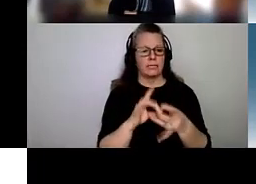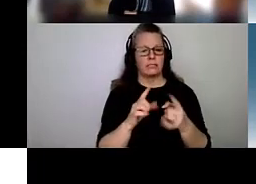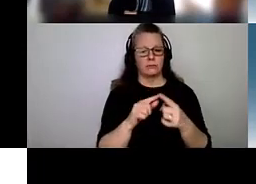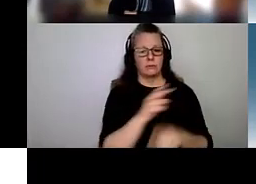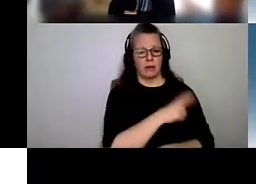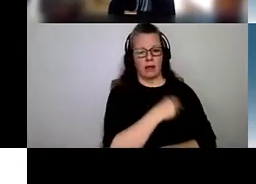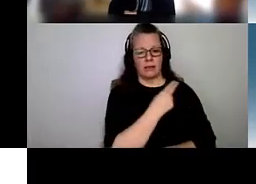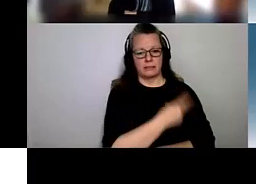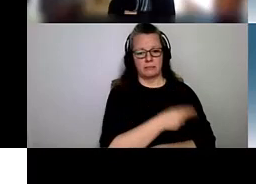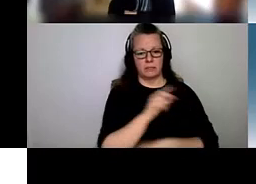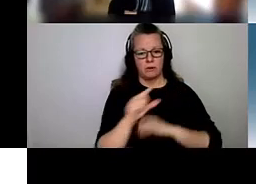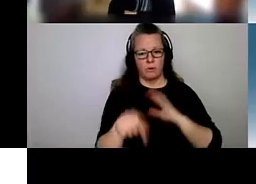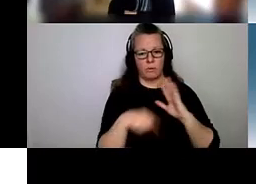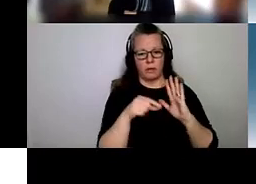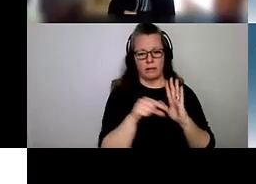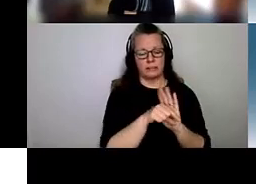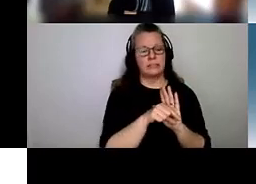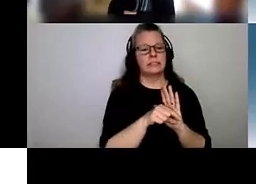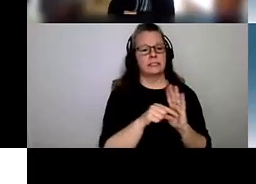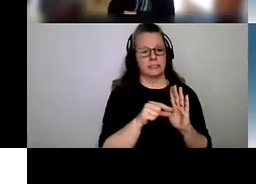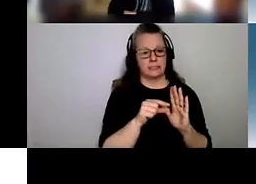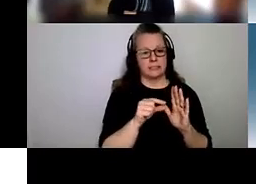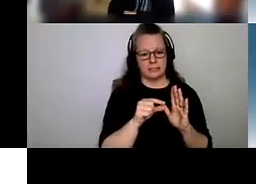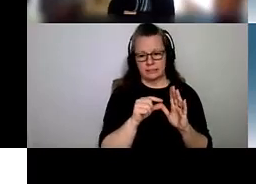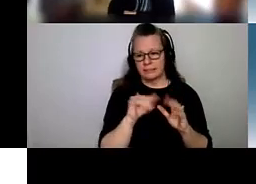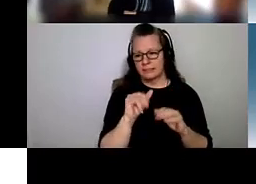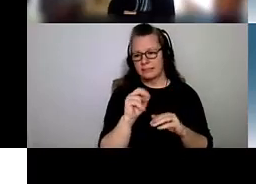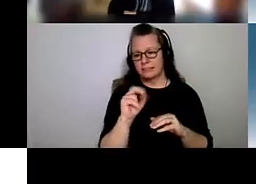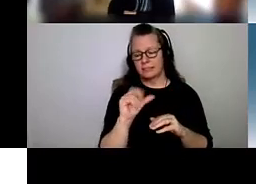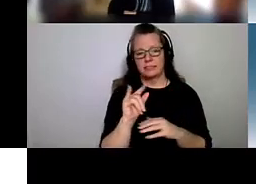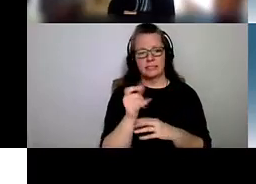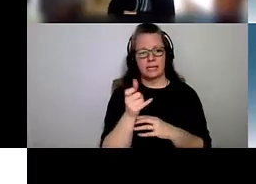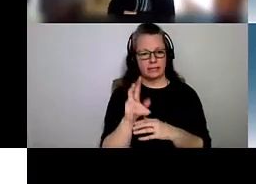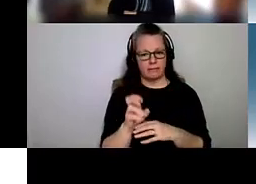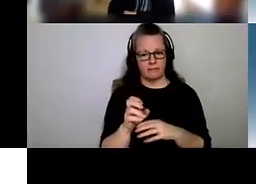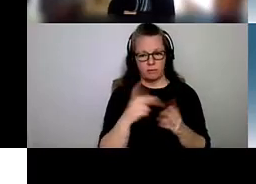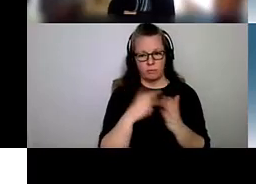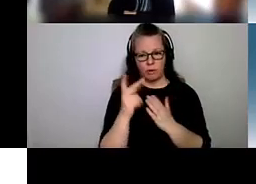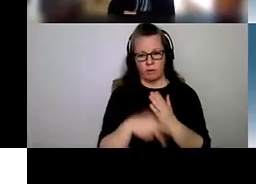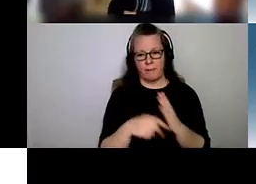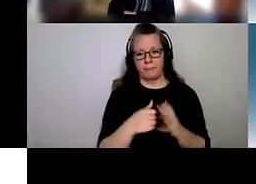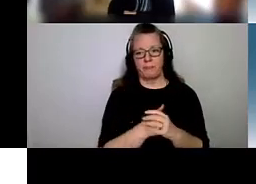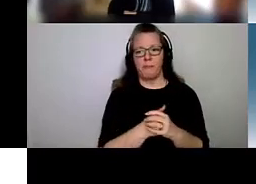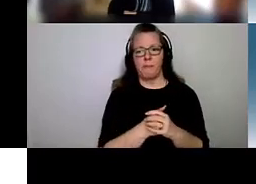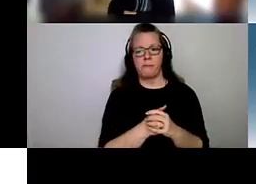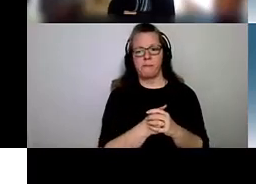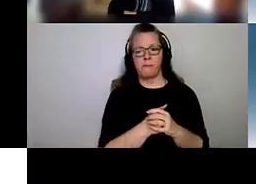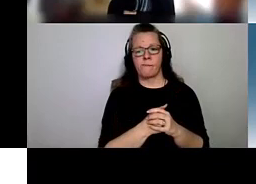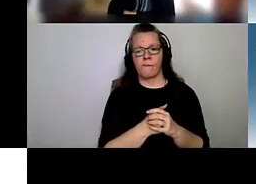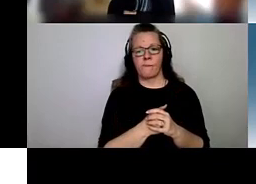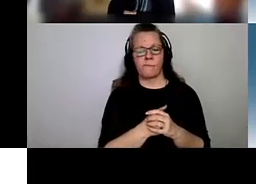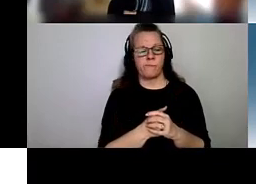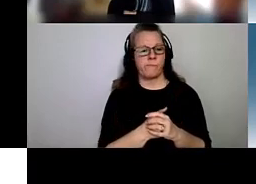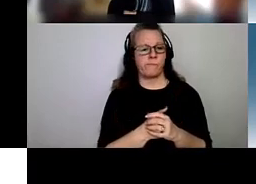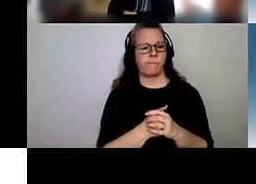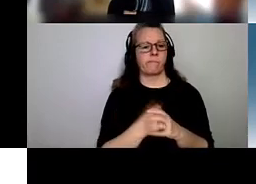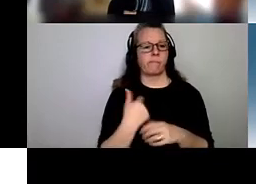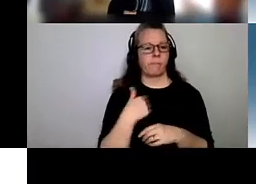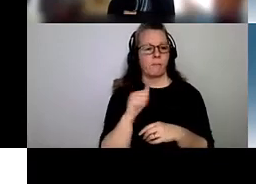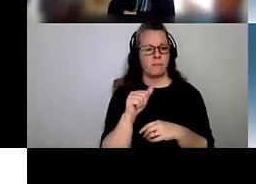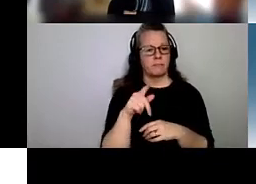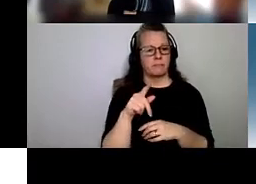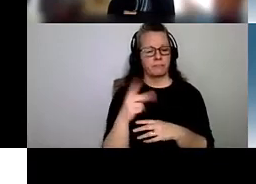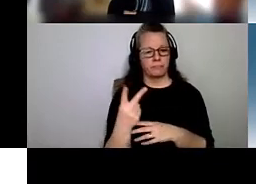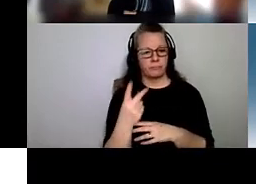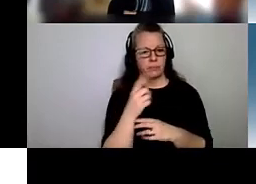program. An example with regard to primary care, we do have an APM1 and an APM2 model currently in place.